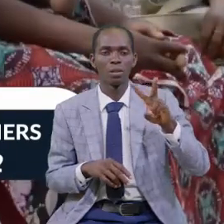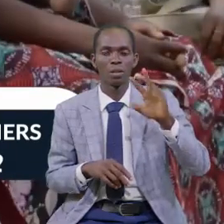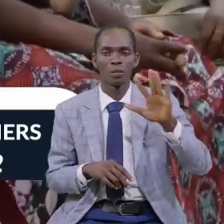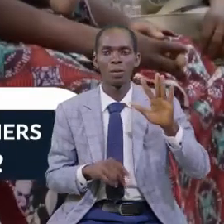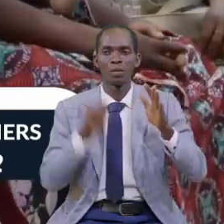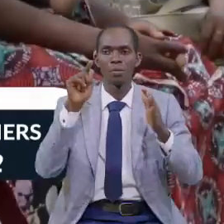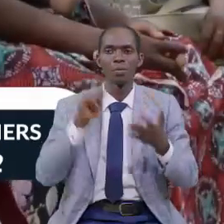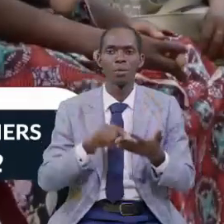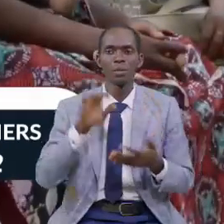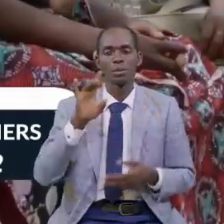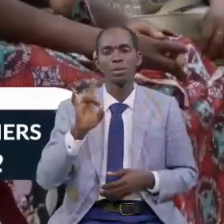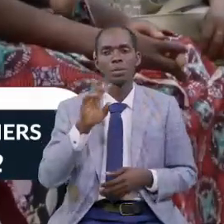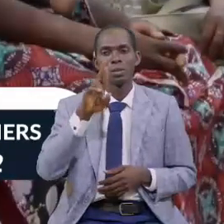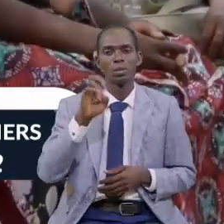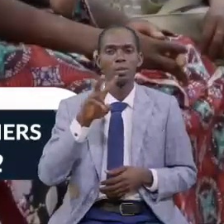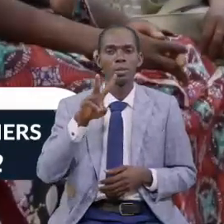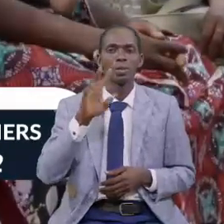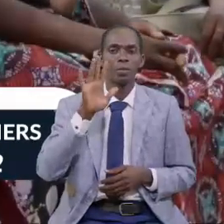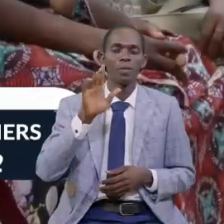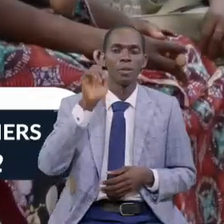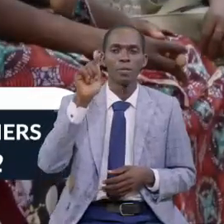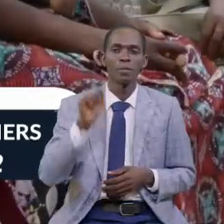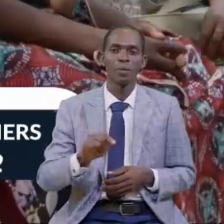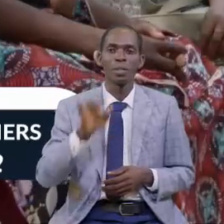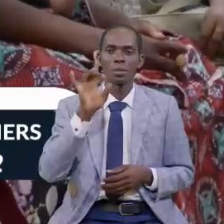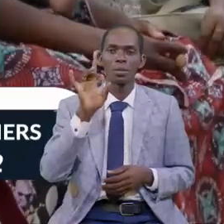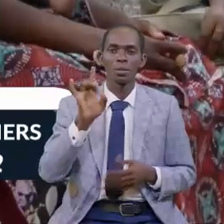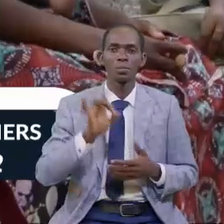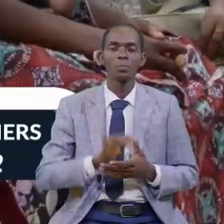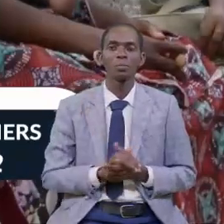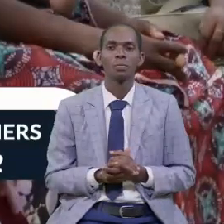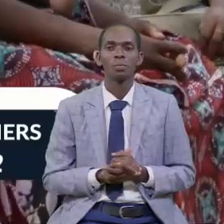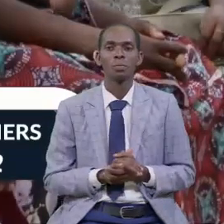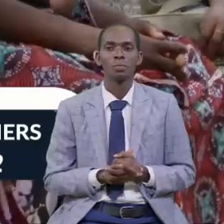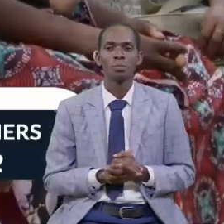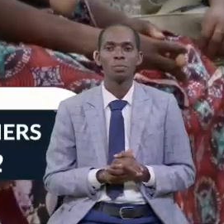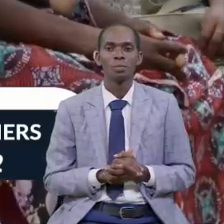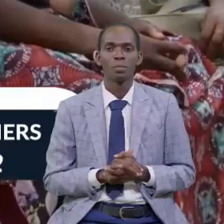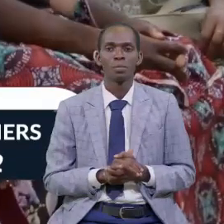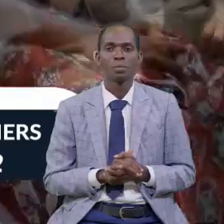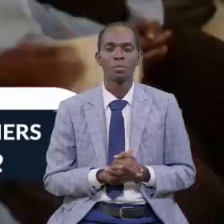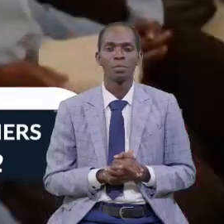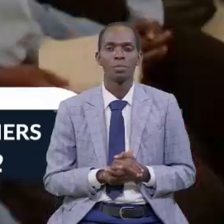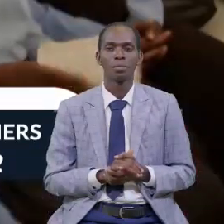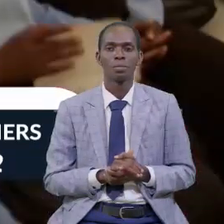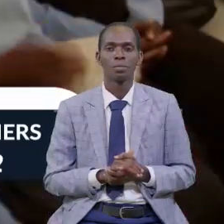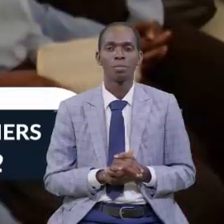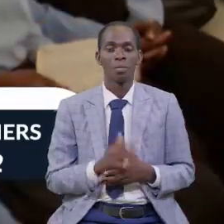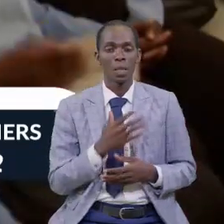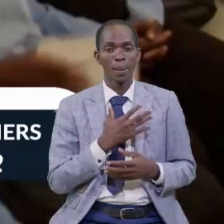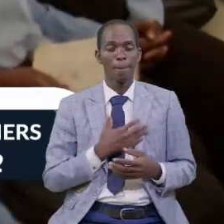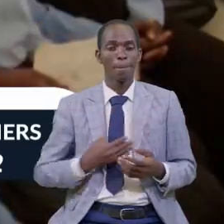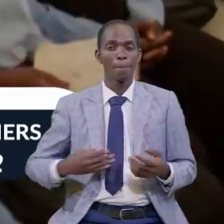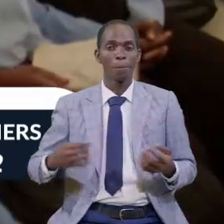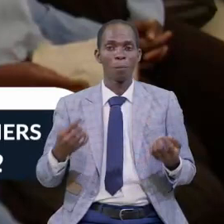Revelation chapter 5, verse 8. And when